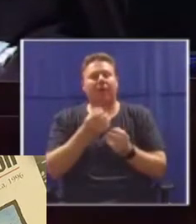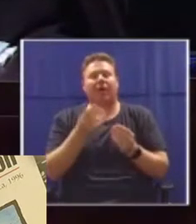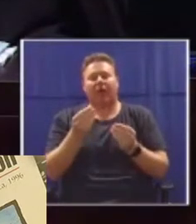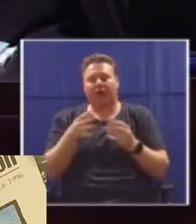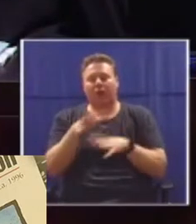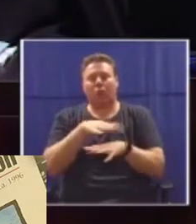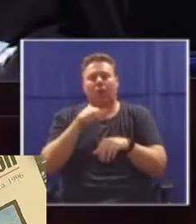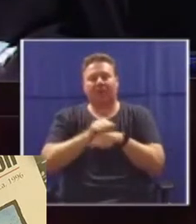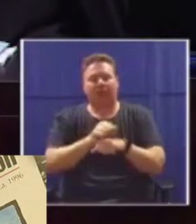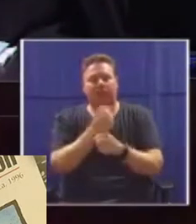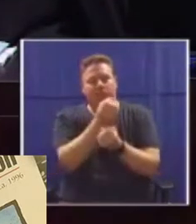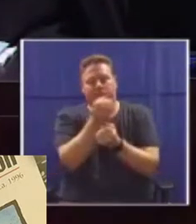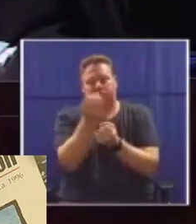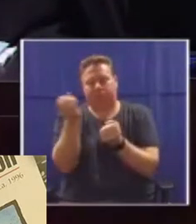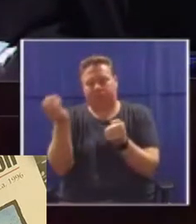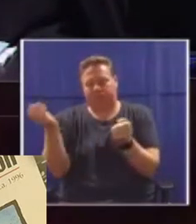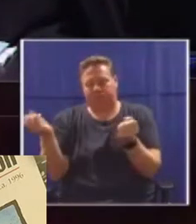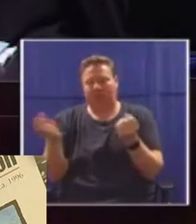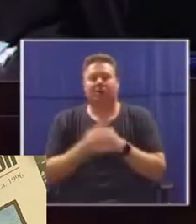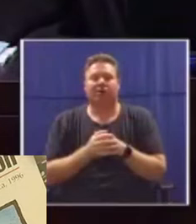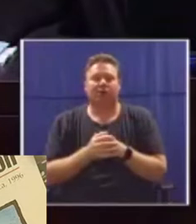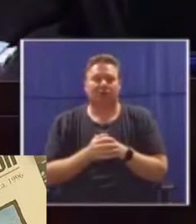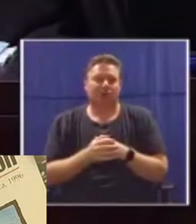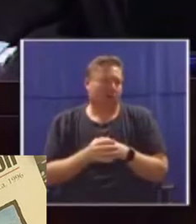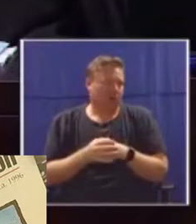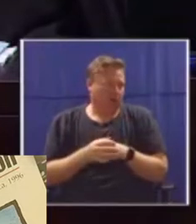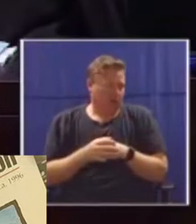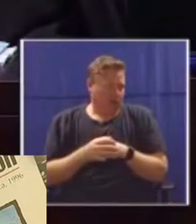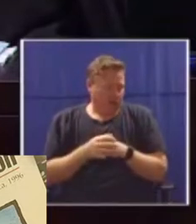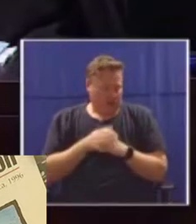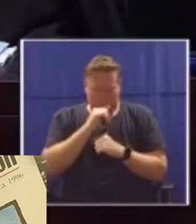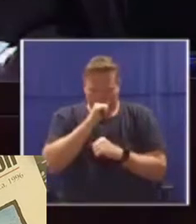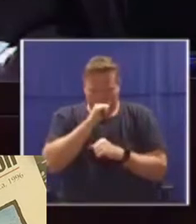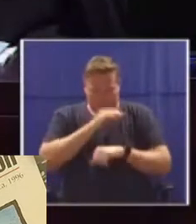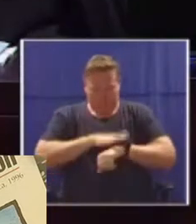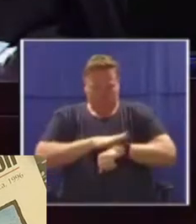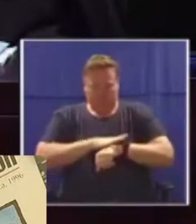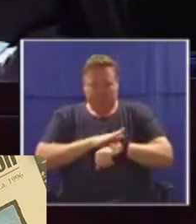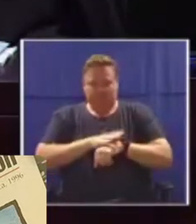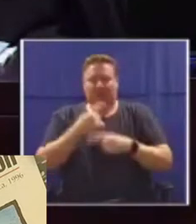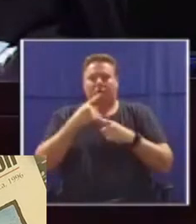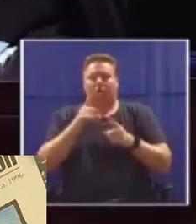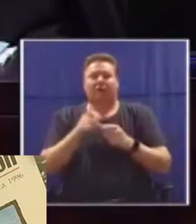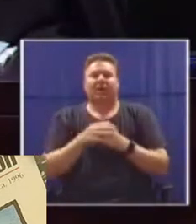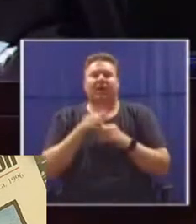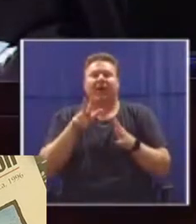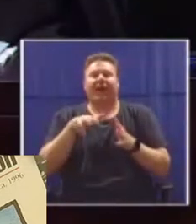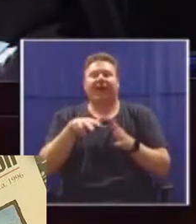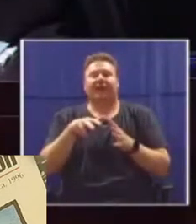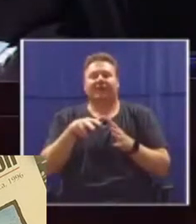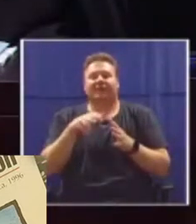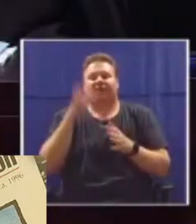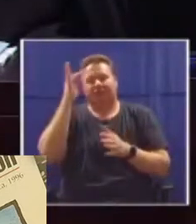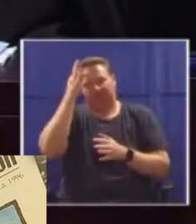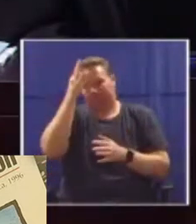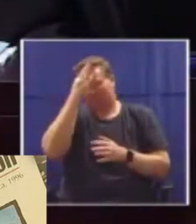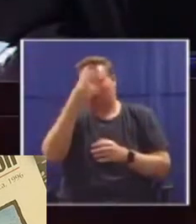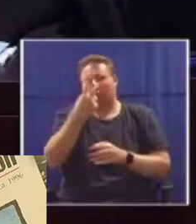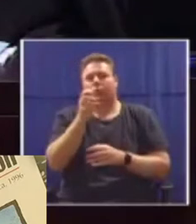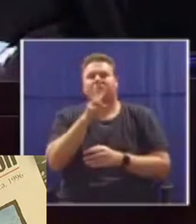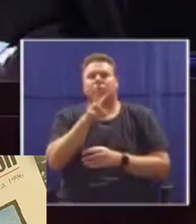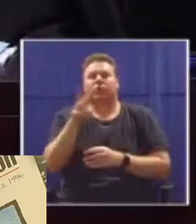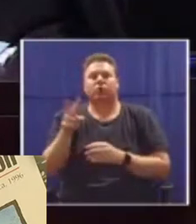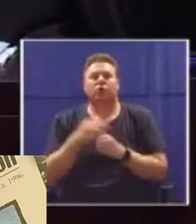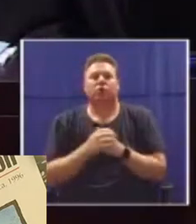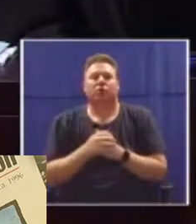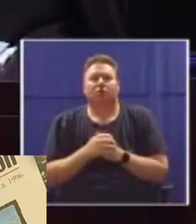website, which is Twitter and Facebook. The period for comment was extended to 18 February 2022 for